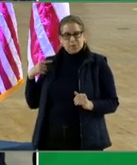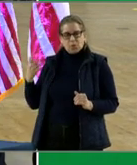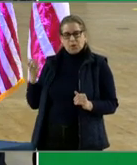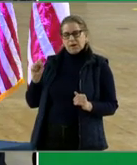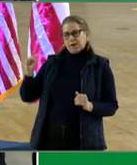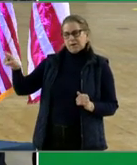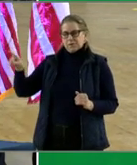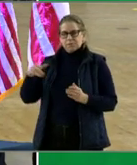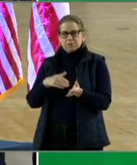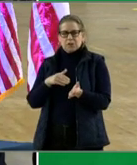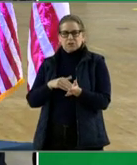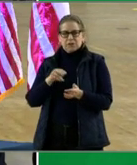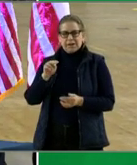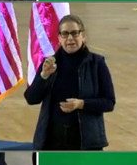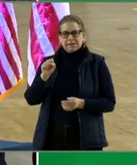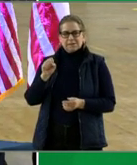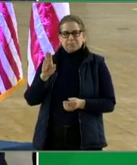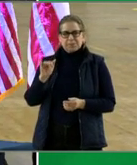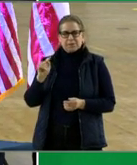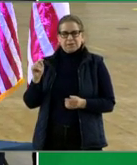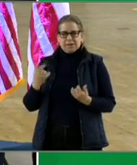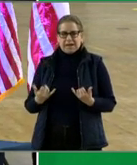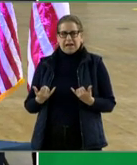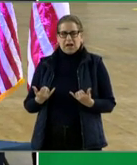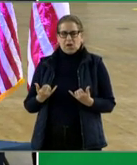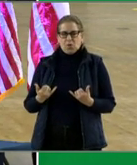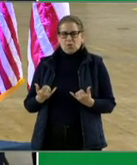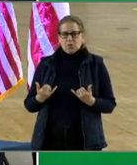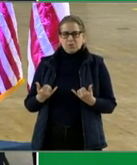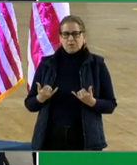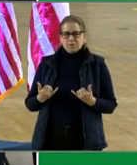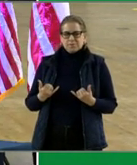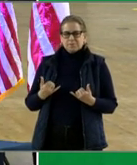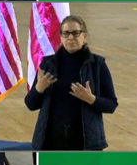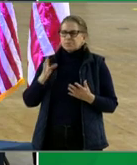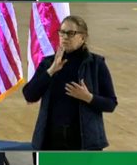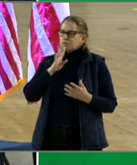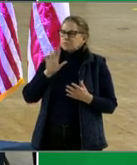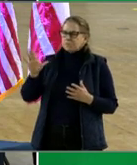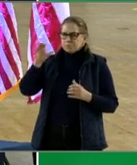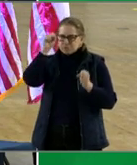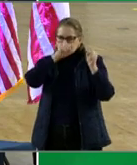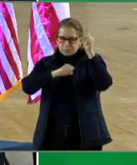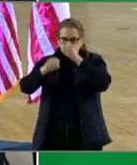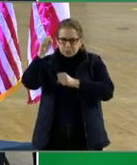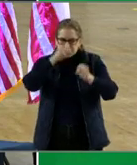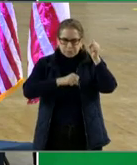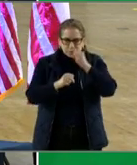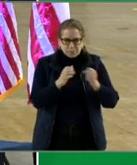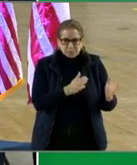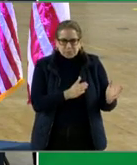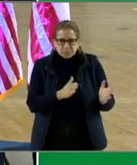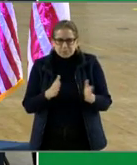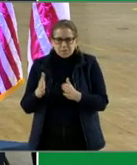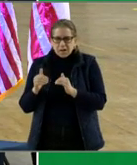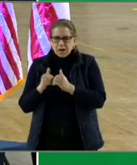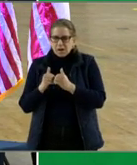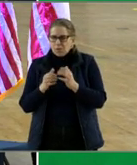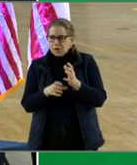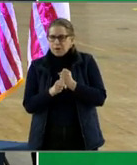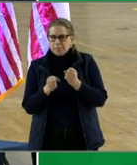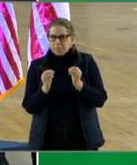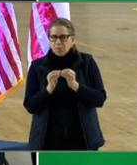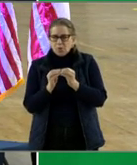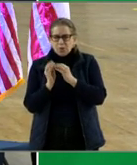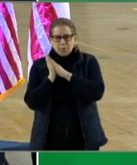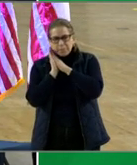little bit more about the strategies to get to the additional beds. And if we could go back to the slide